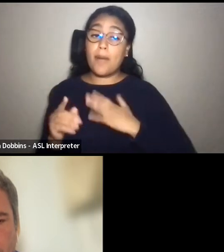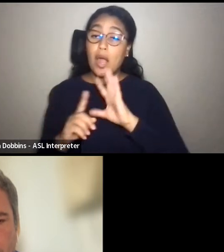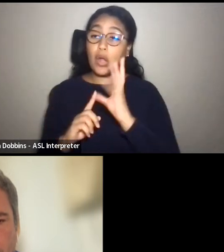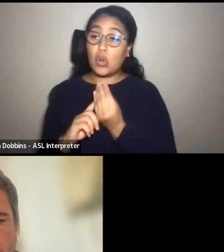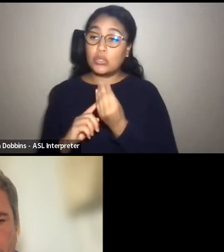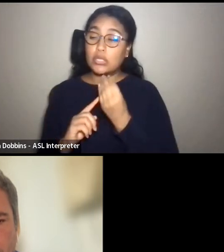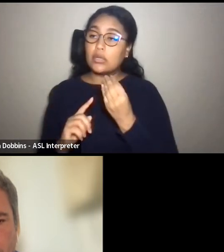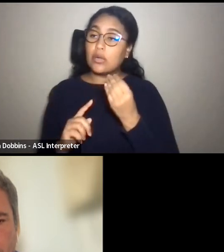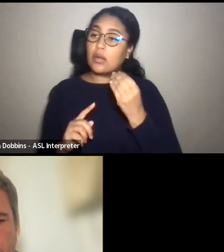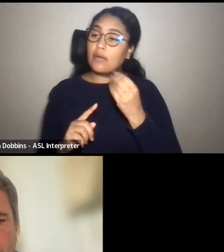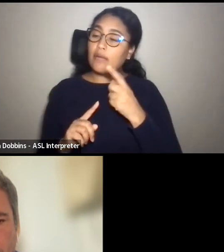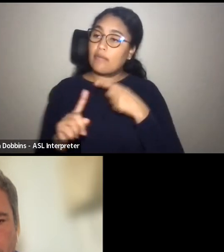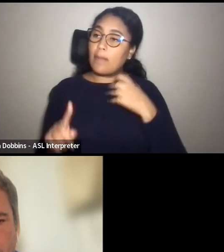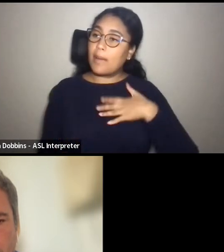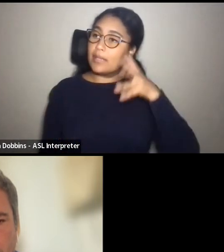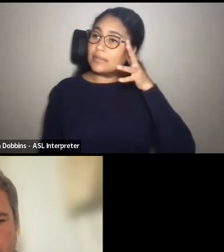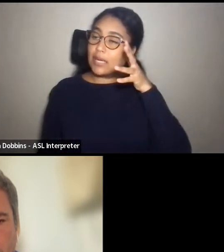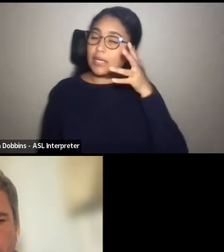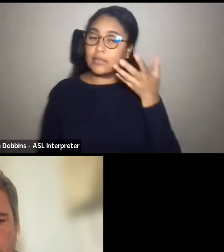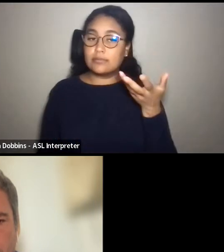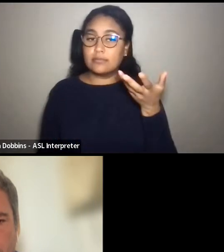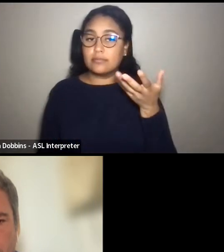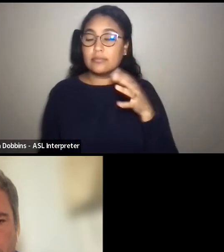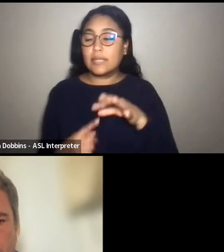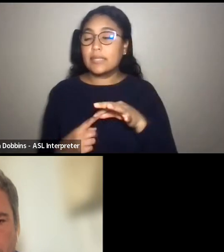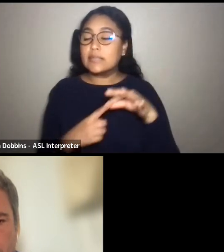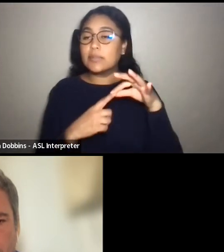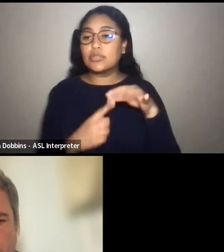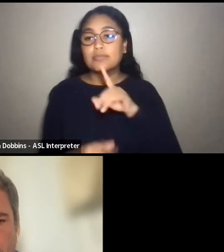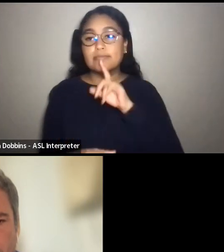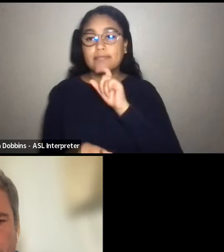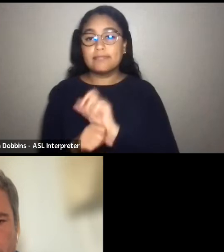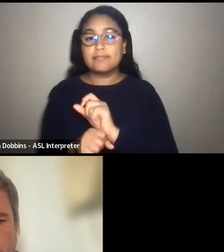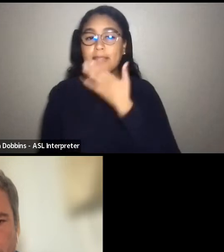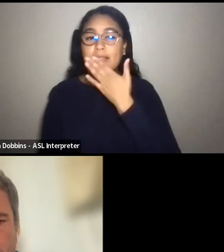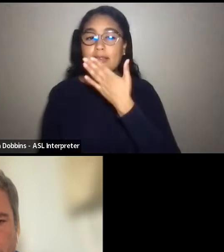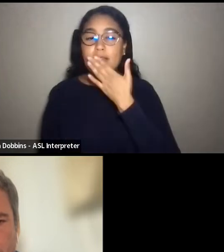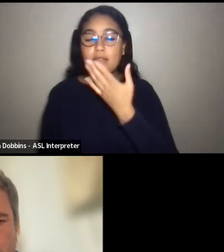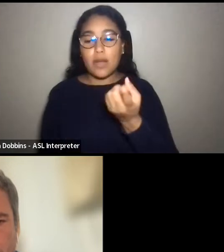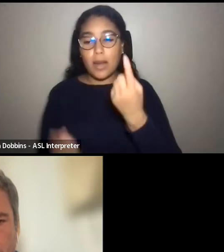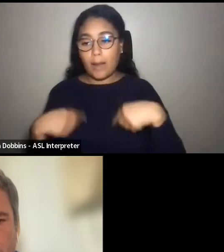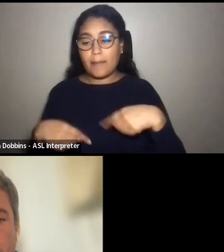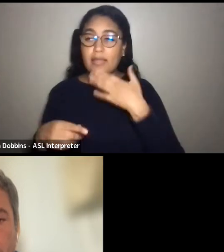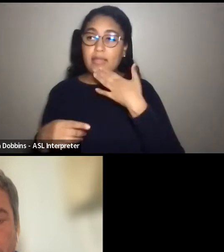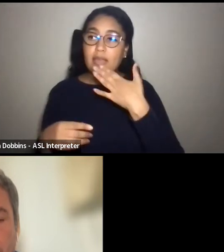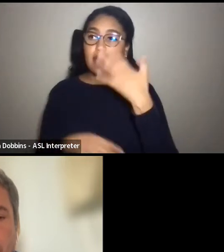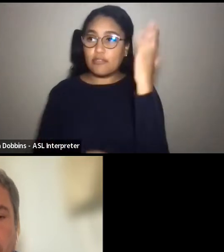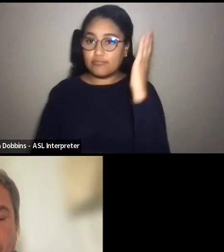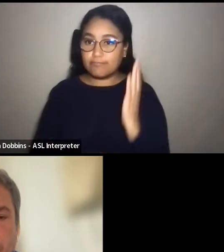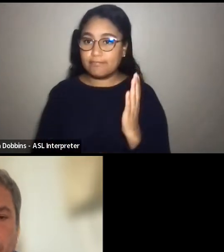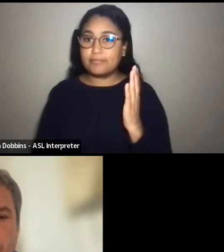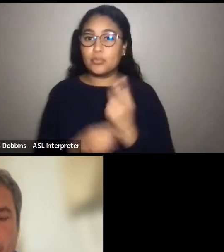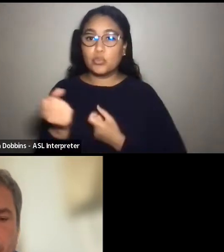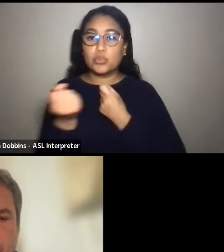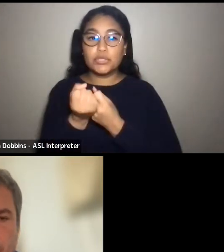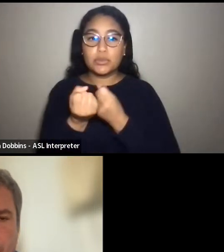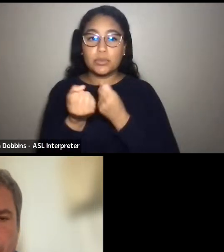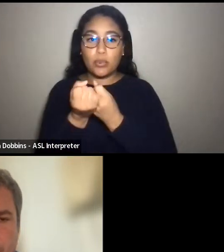my dad's side. It's special. Thank you for coming, and thank you for speaking out, and we stand with